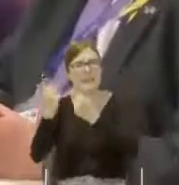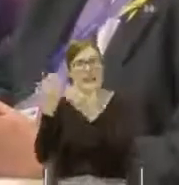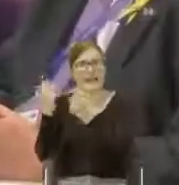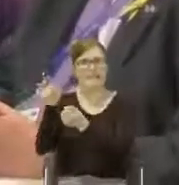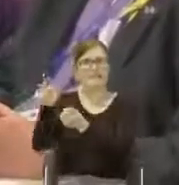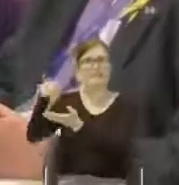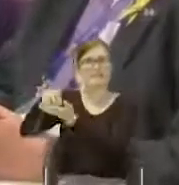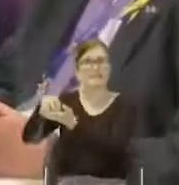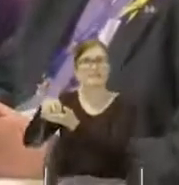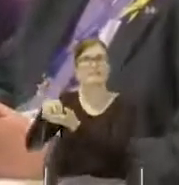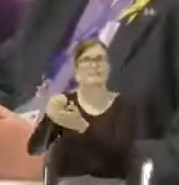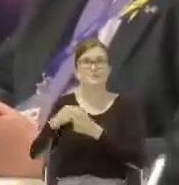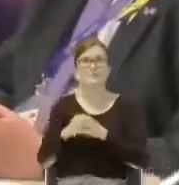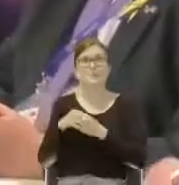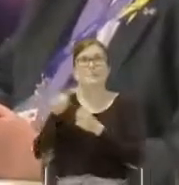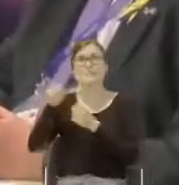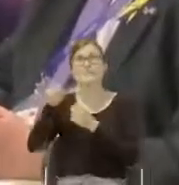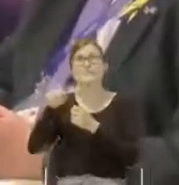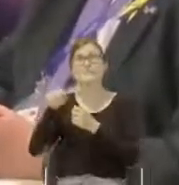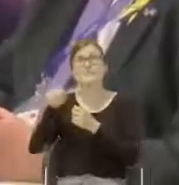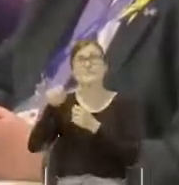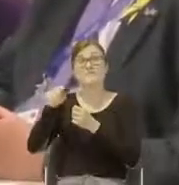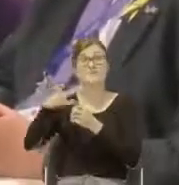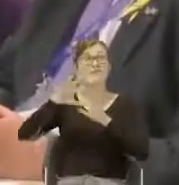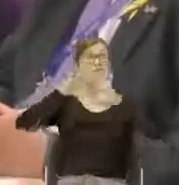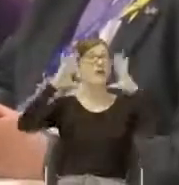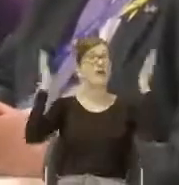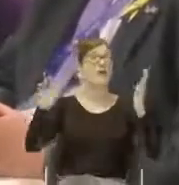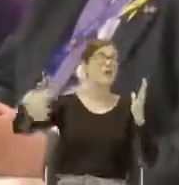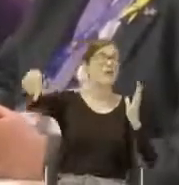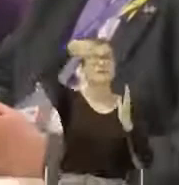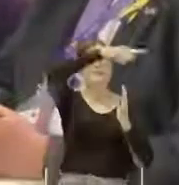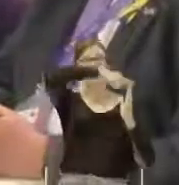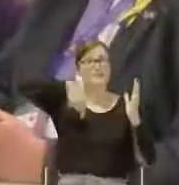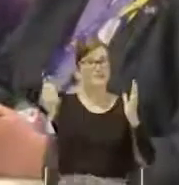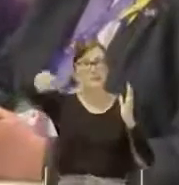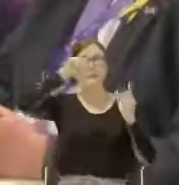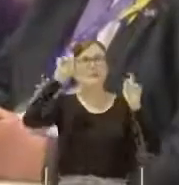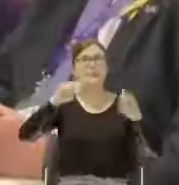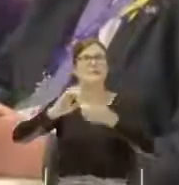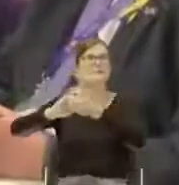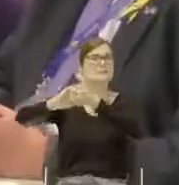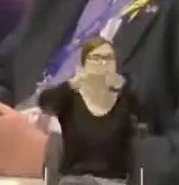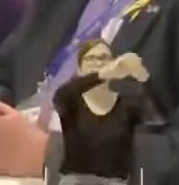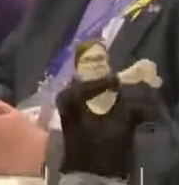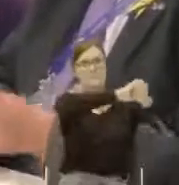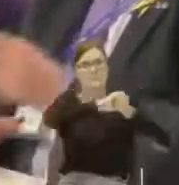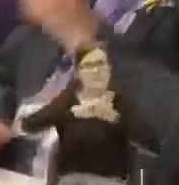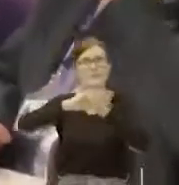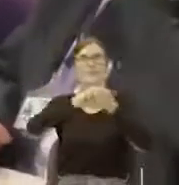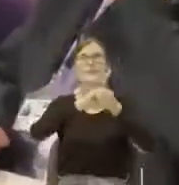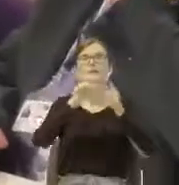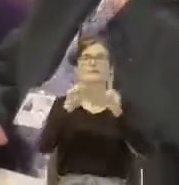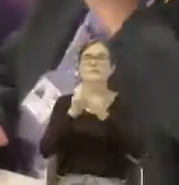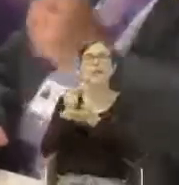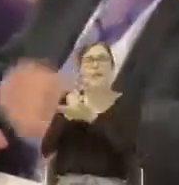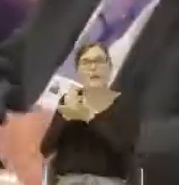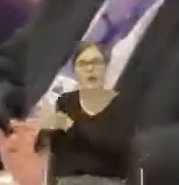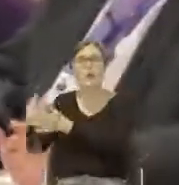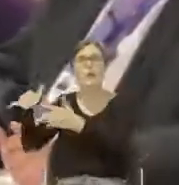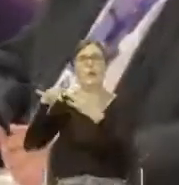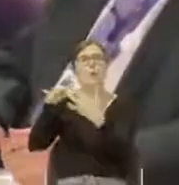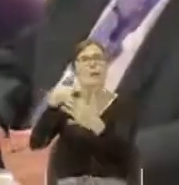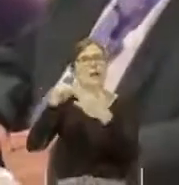stop bloodshed and destruction, and this solidarity and firm standing against violence must be fostered and remain